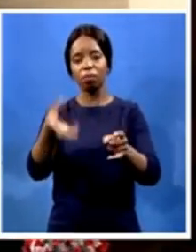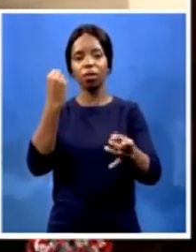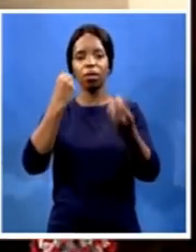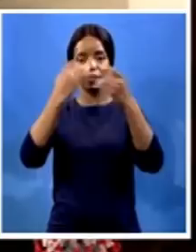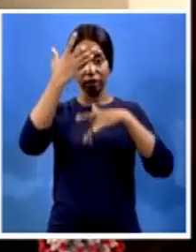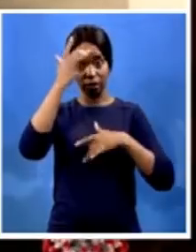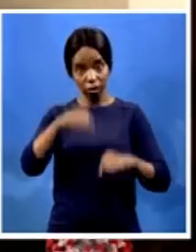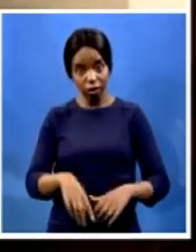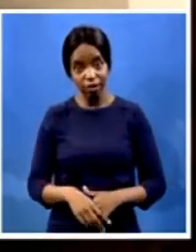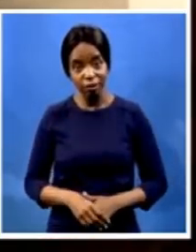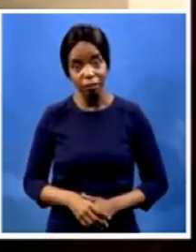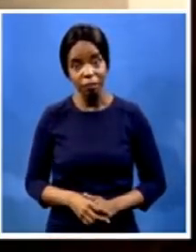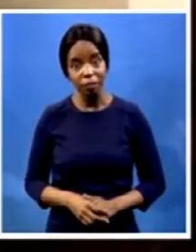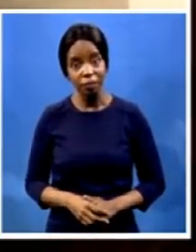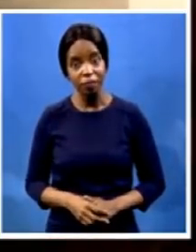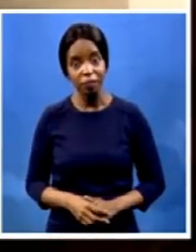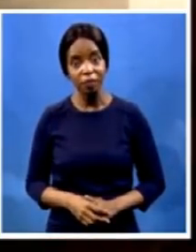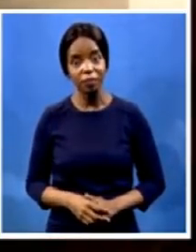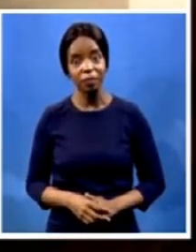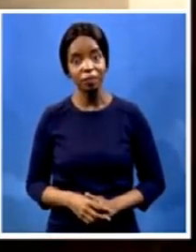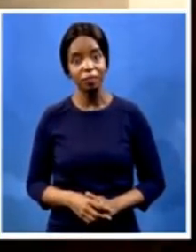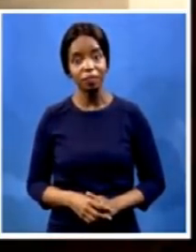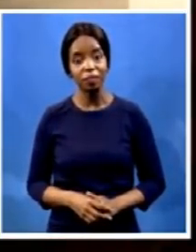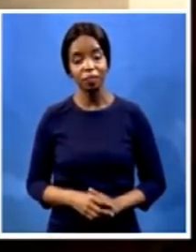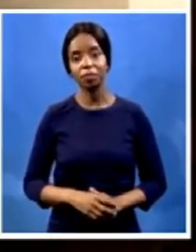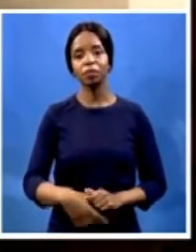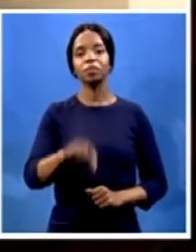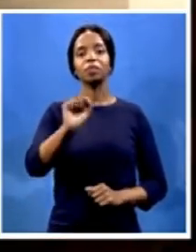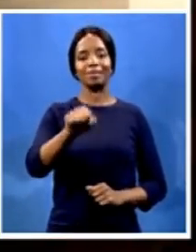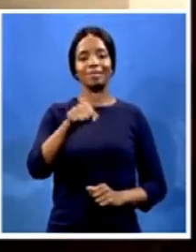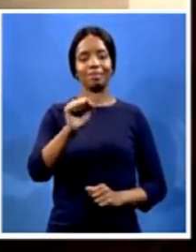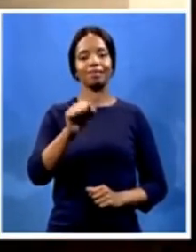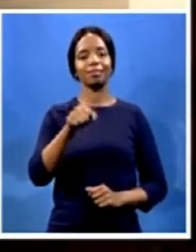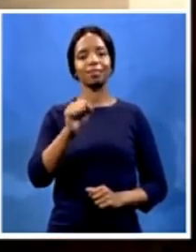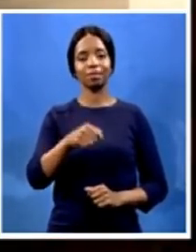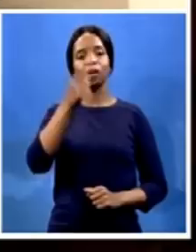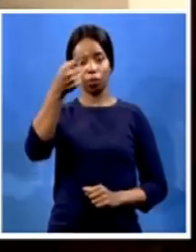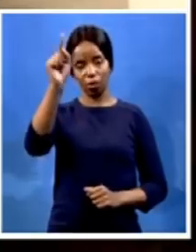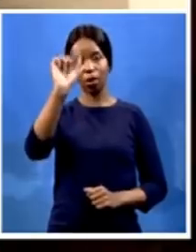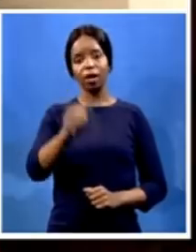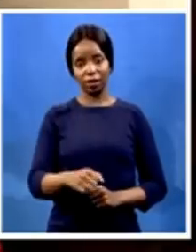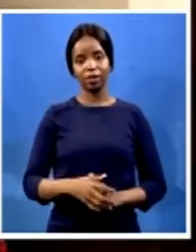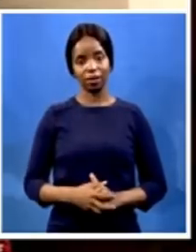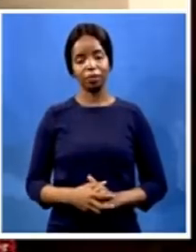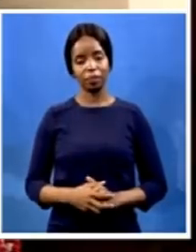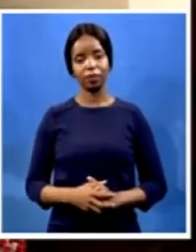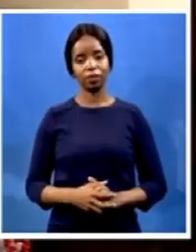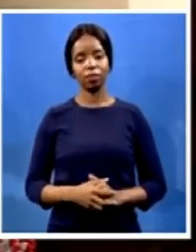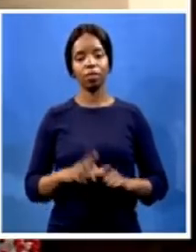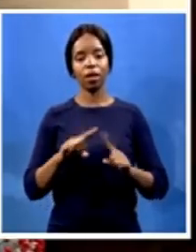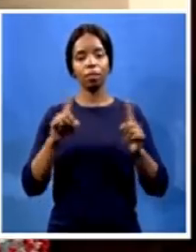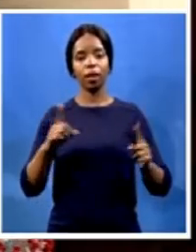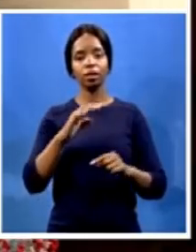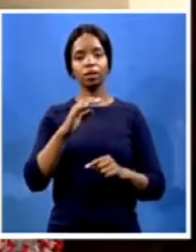Yes, that's correct. Yeah. But remember, it's I protect you, you protect me. Yeah, correct. So by wearing a